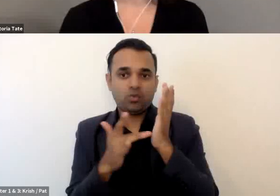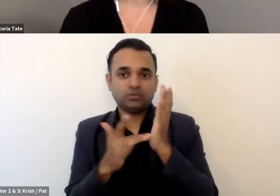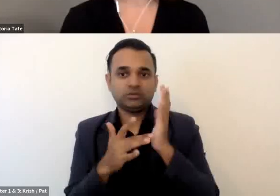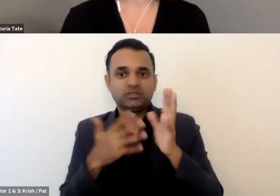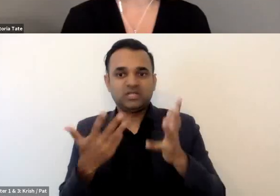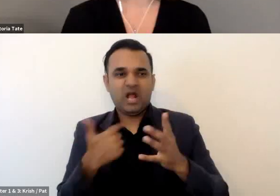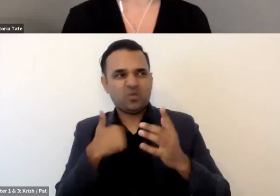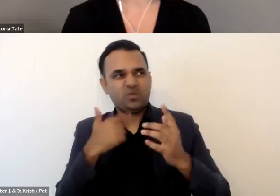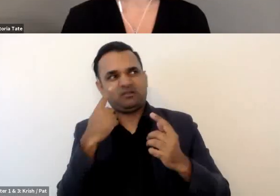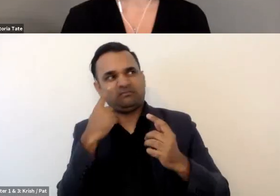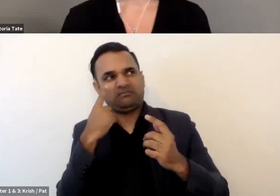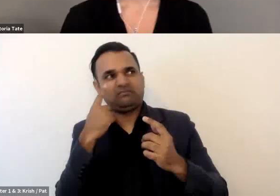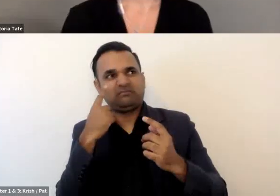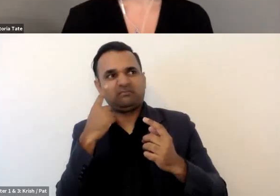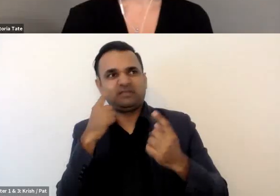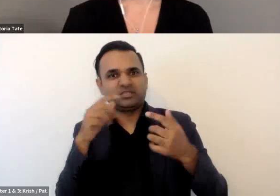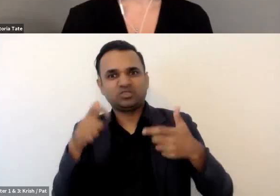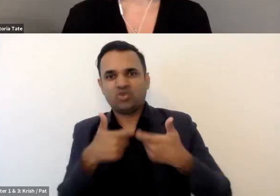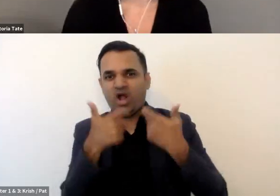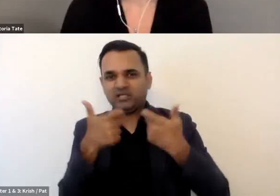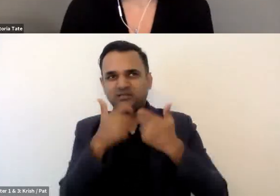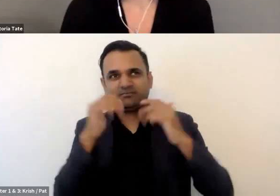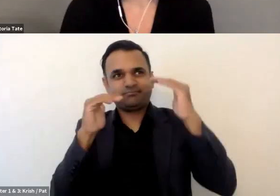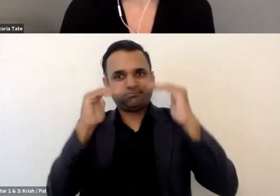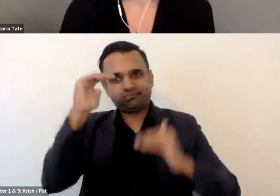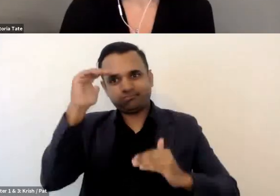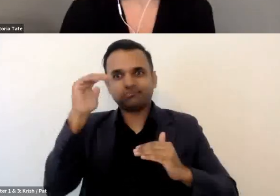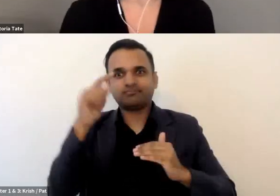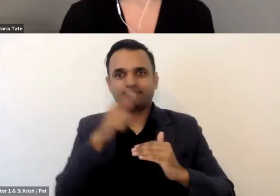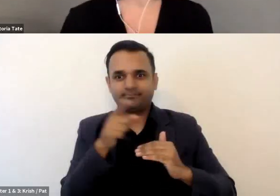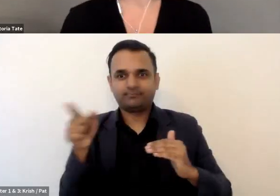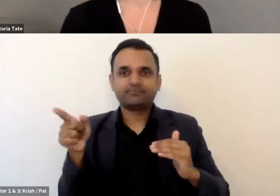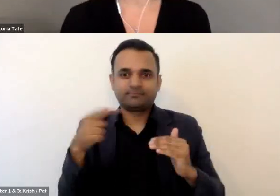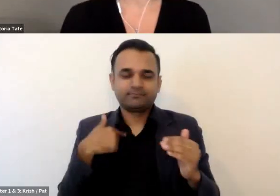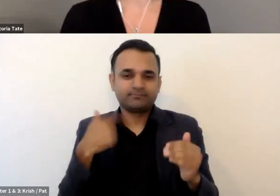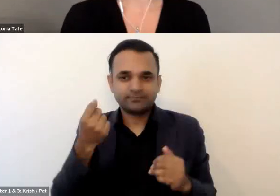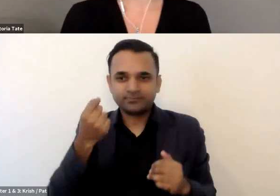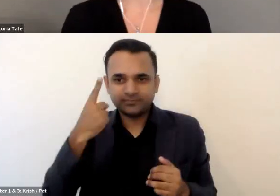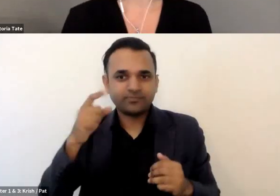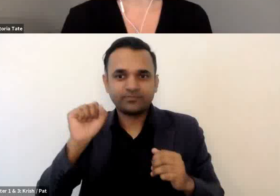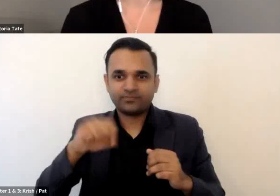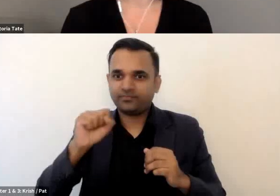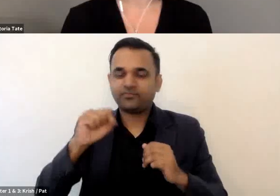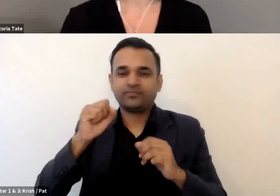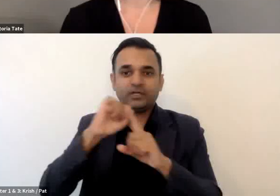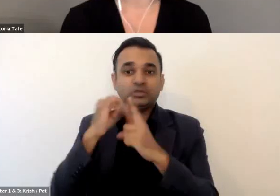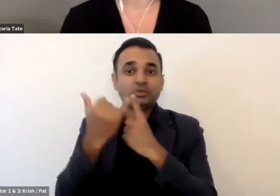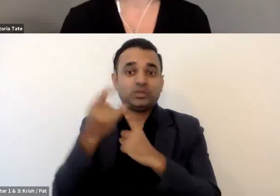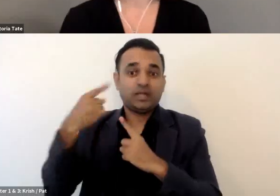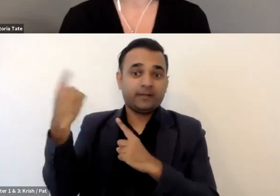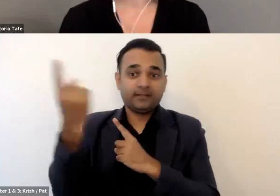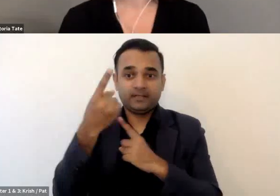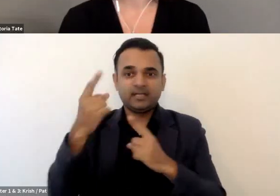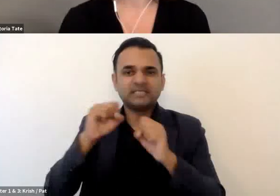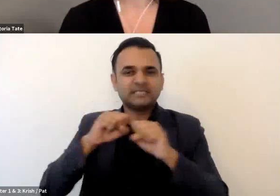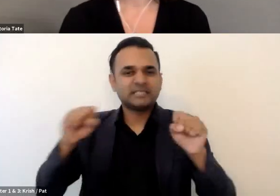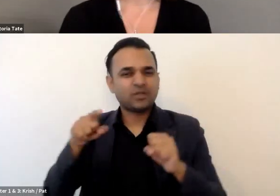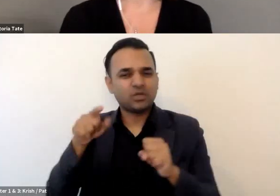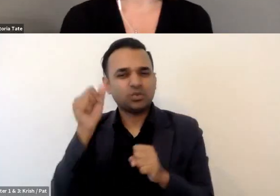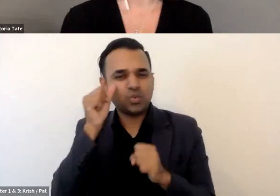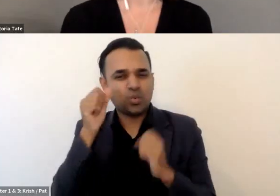legal systems, right? And, you know, technology cannot solve them if the society isn't sort of ready to solve